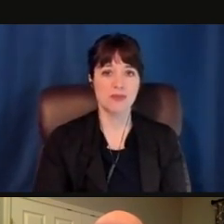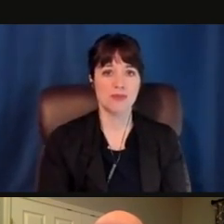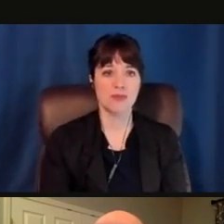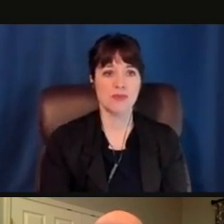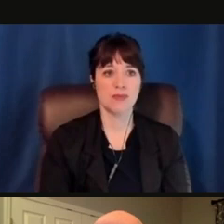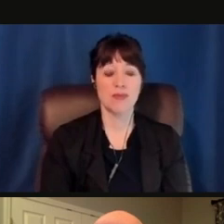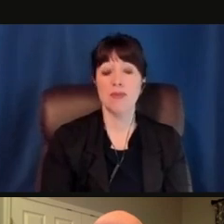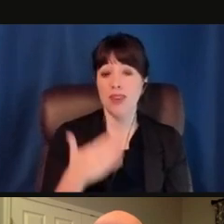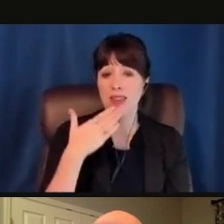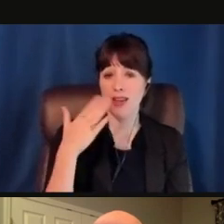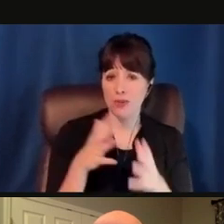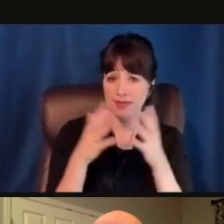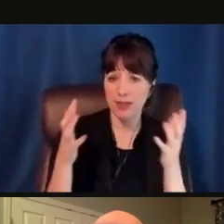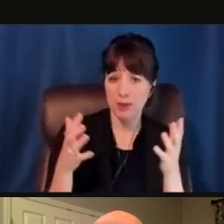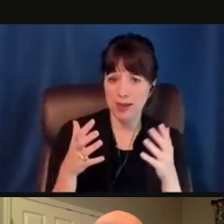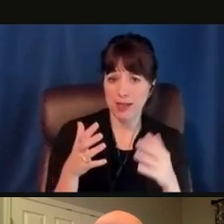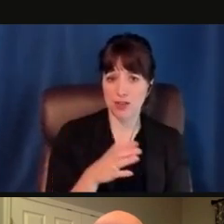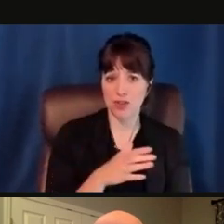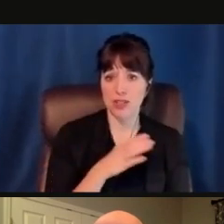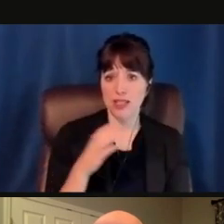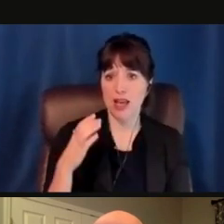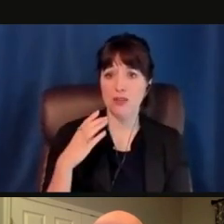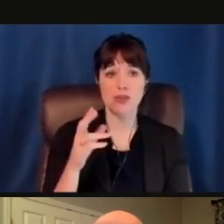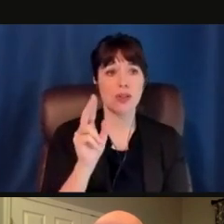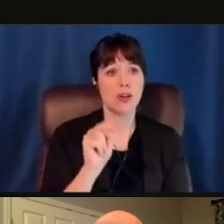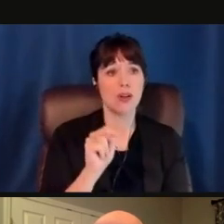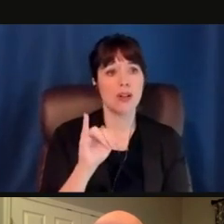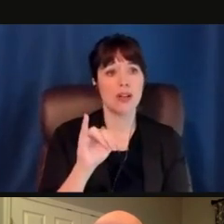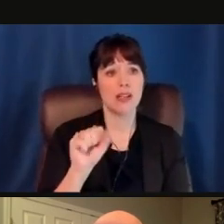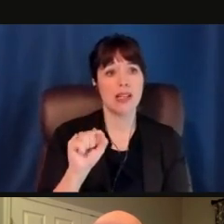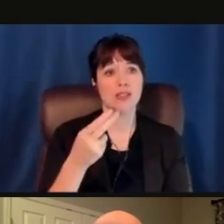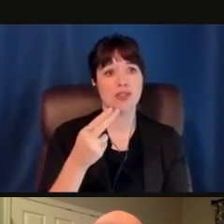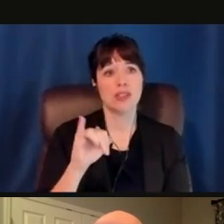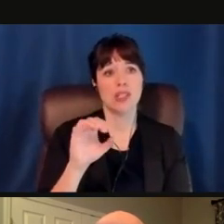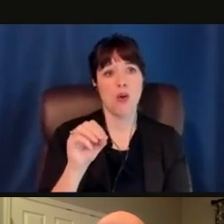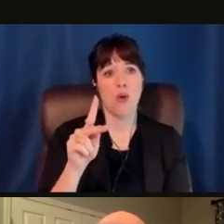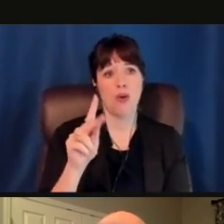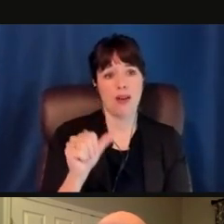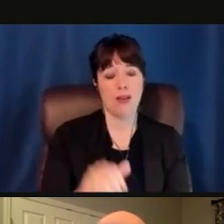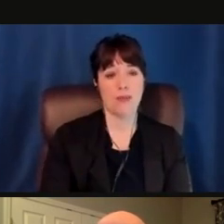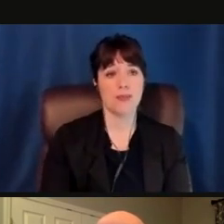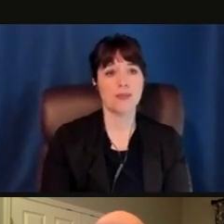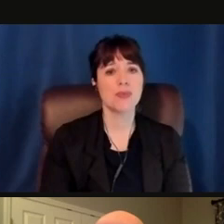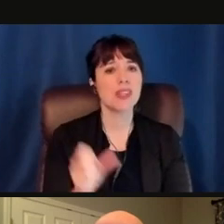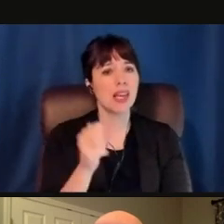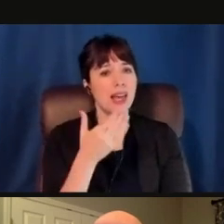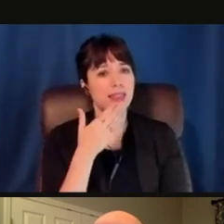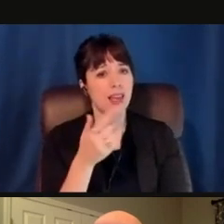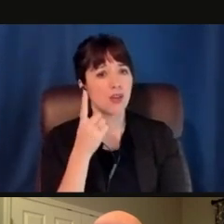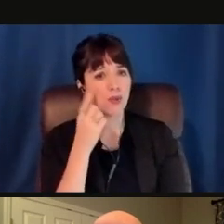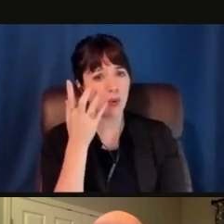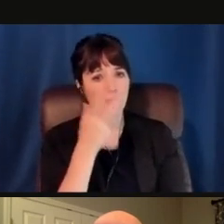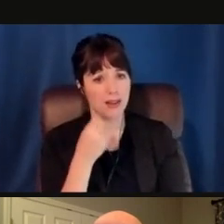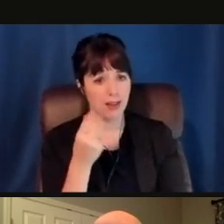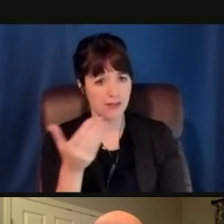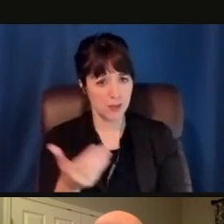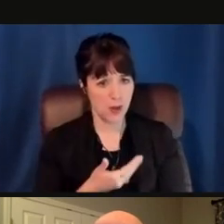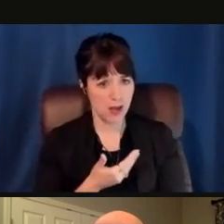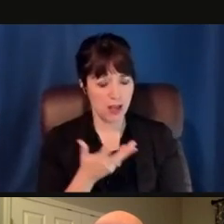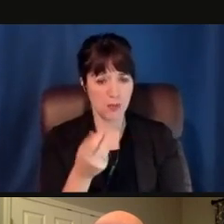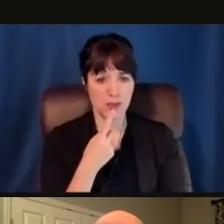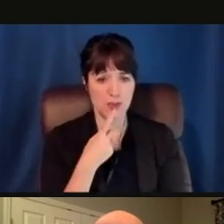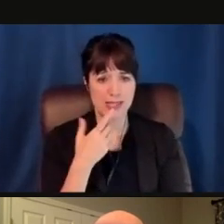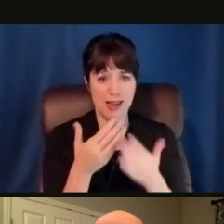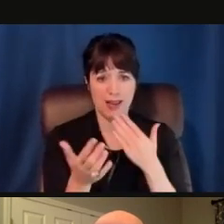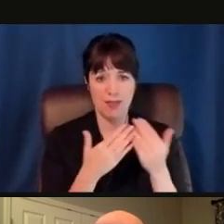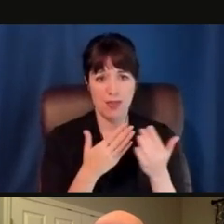Thank you very much. Councilor Nishioka. Yes, and thank you for the lovely welcome. I want to say, even though it may